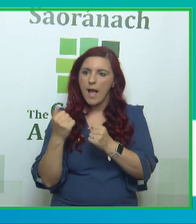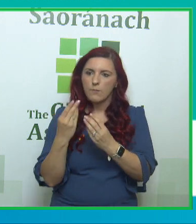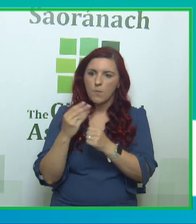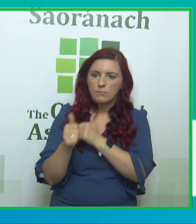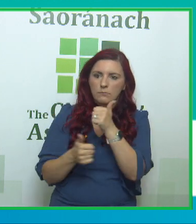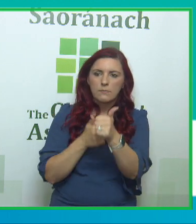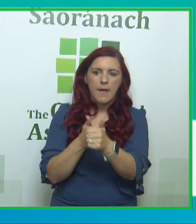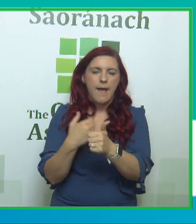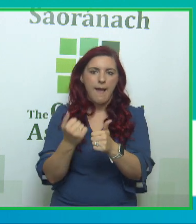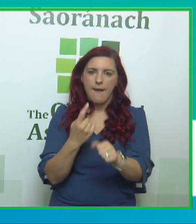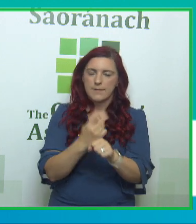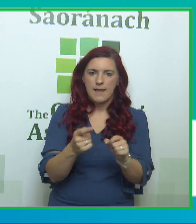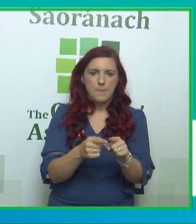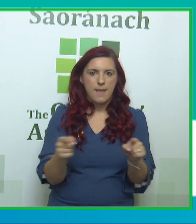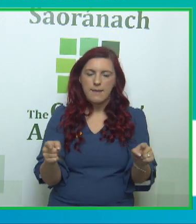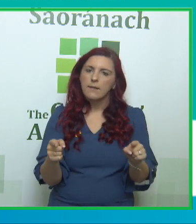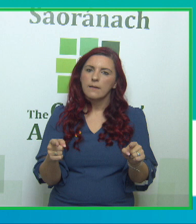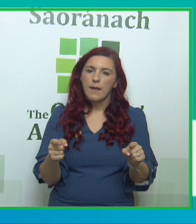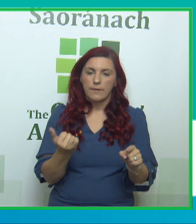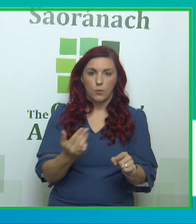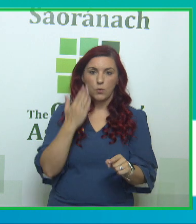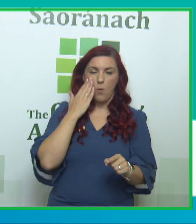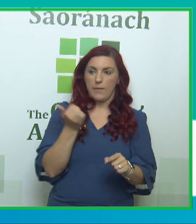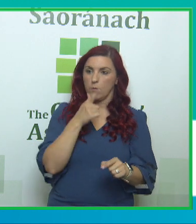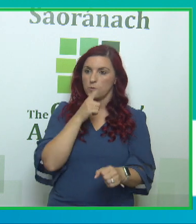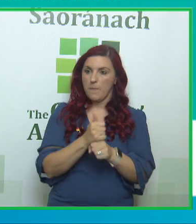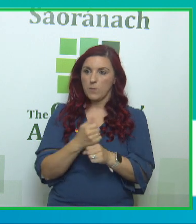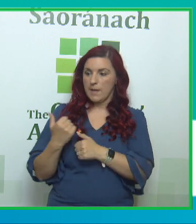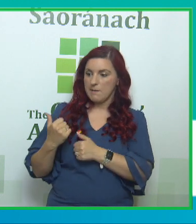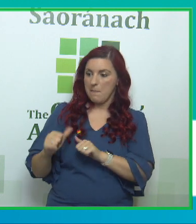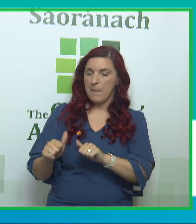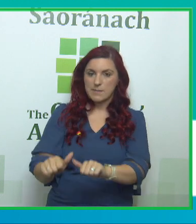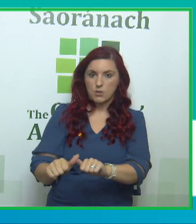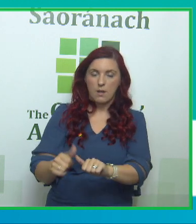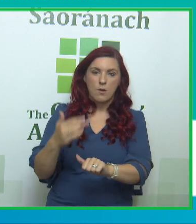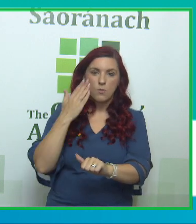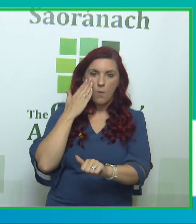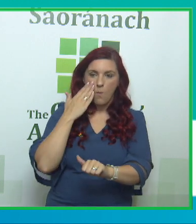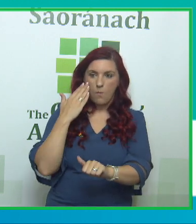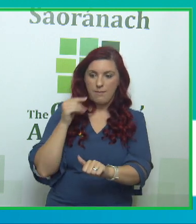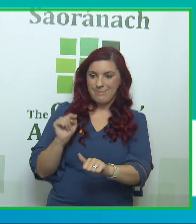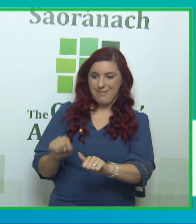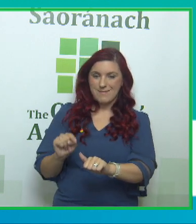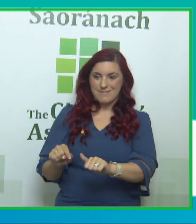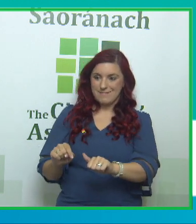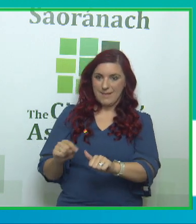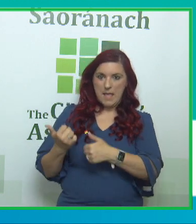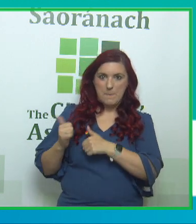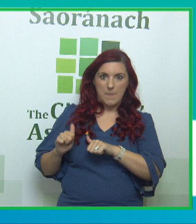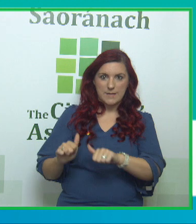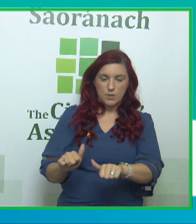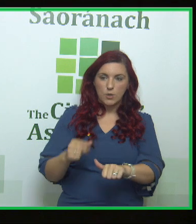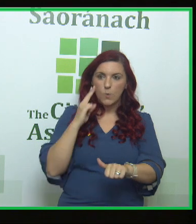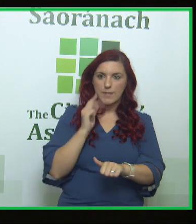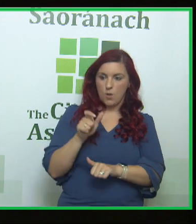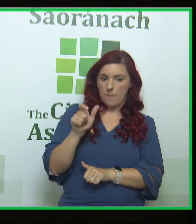it's got a timeline. And anybody that knows anything about implementation knows that they're the bread and butter of implementation. You need a